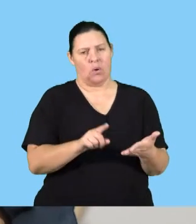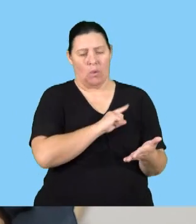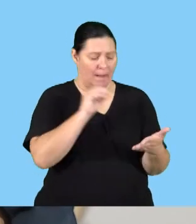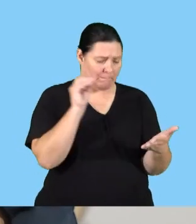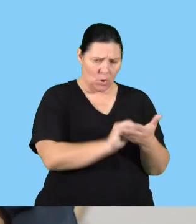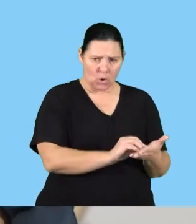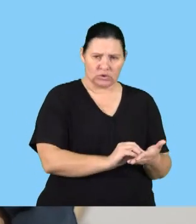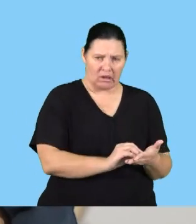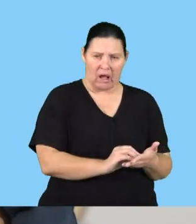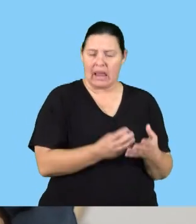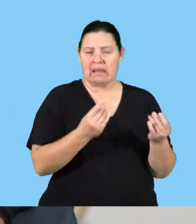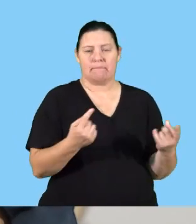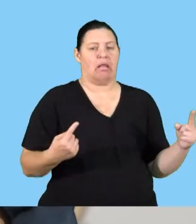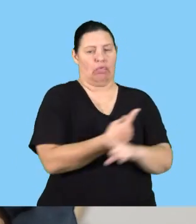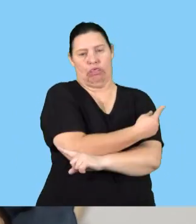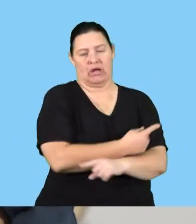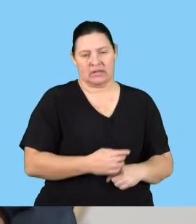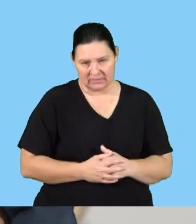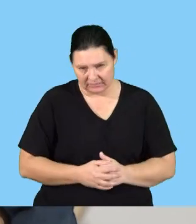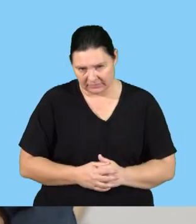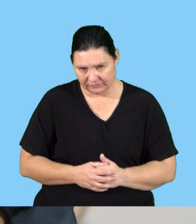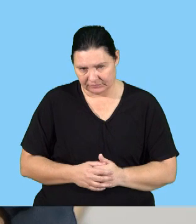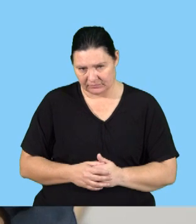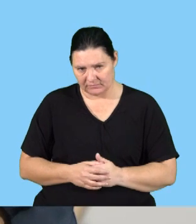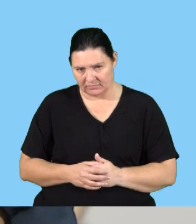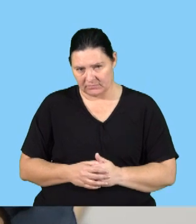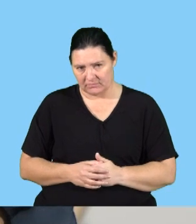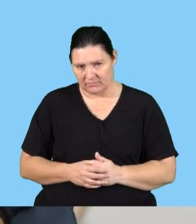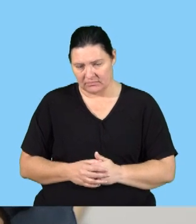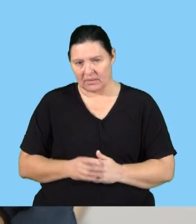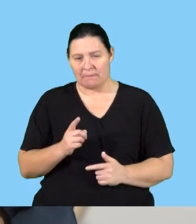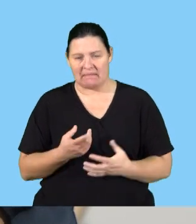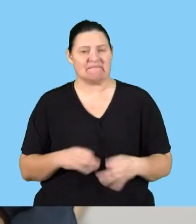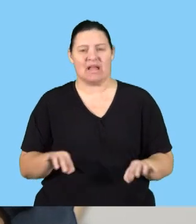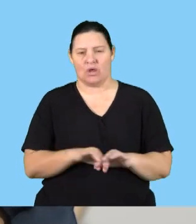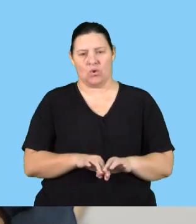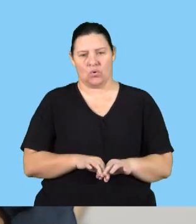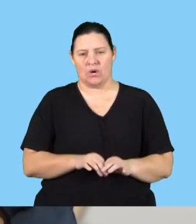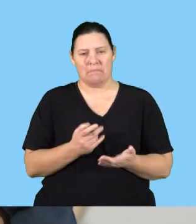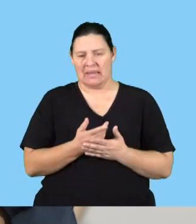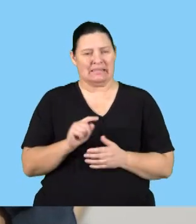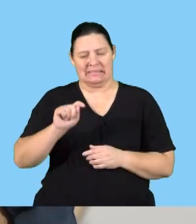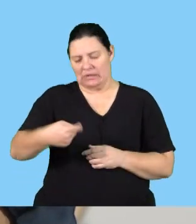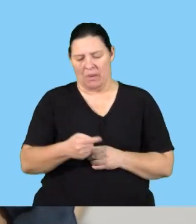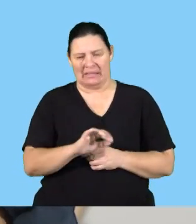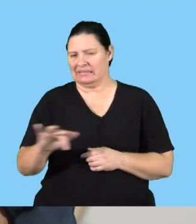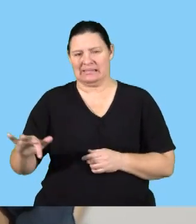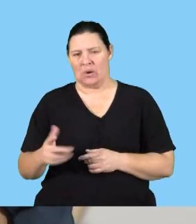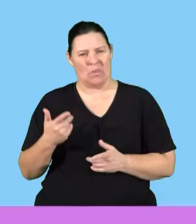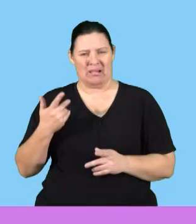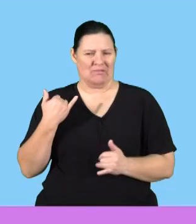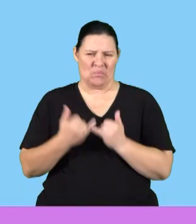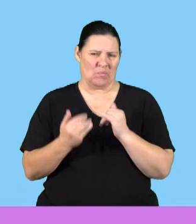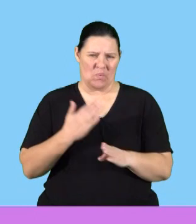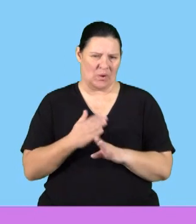once you press it, then it's no longer the percentage increase or a decrease. It's now a value which is in the decimal form.